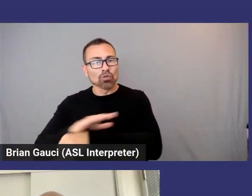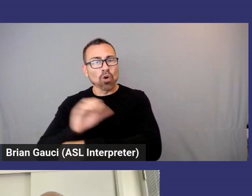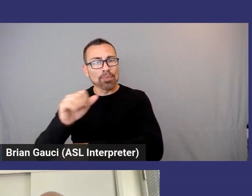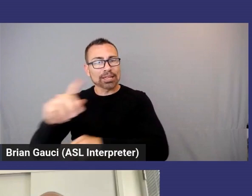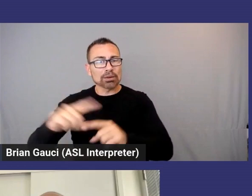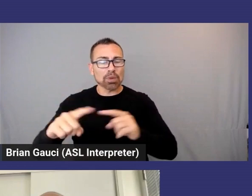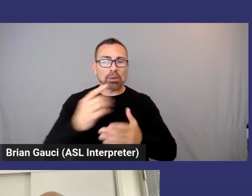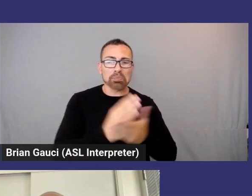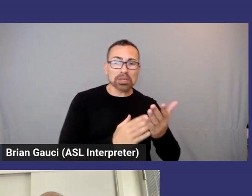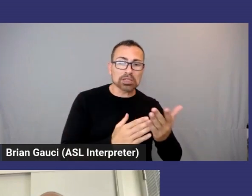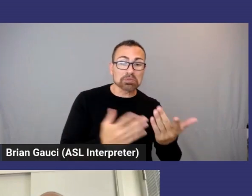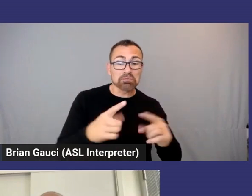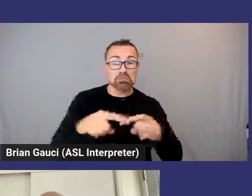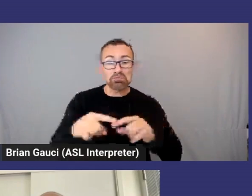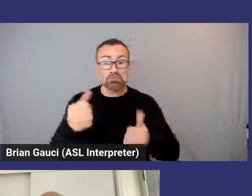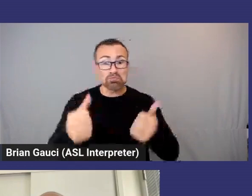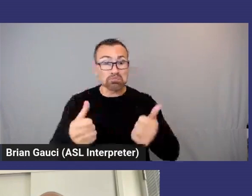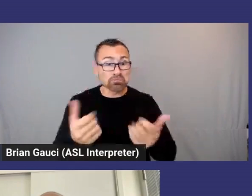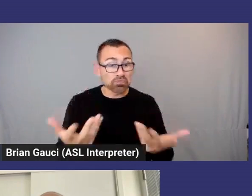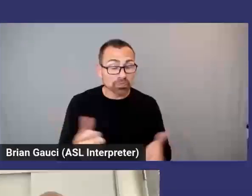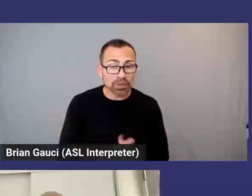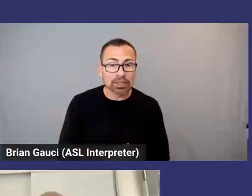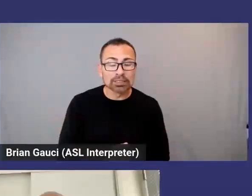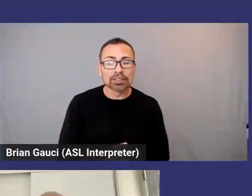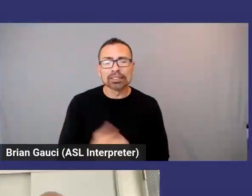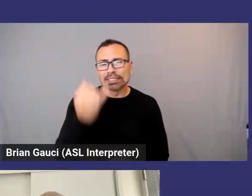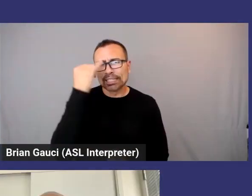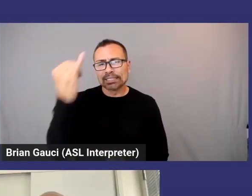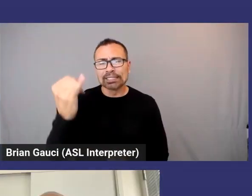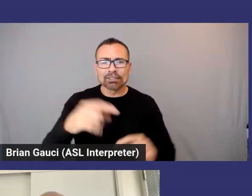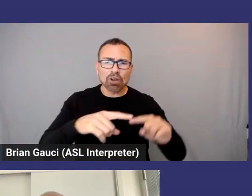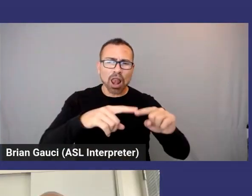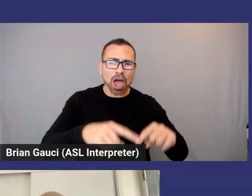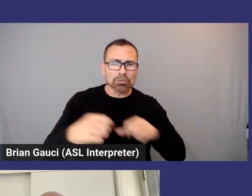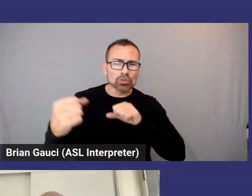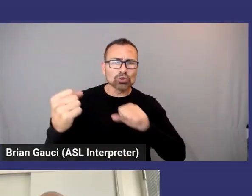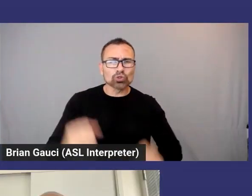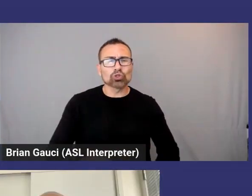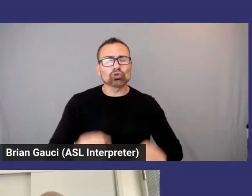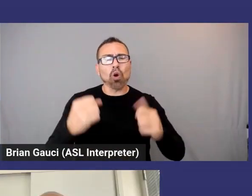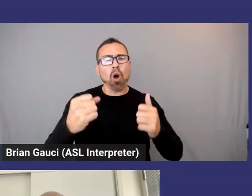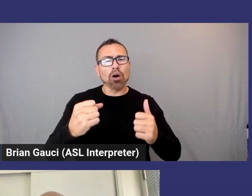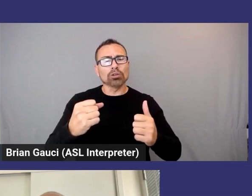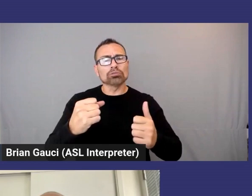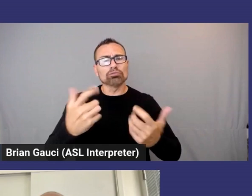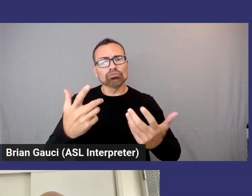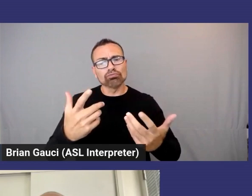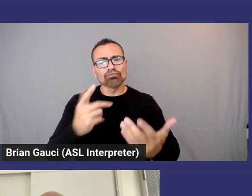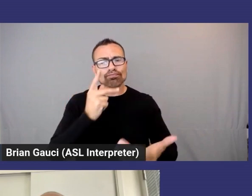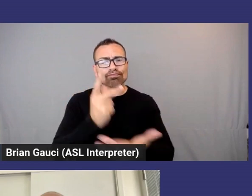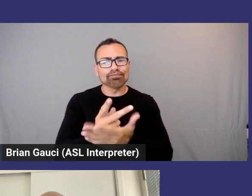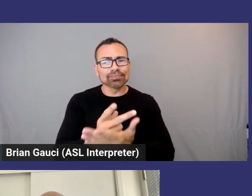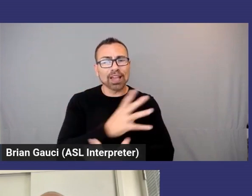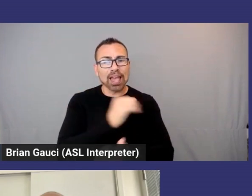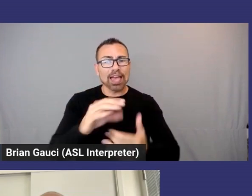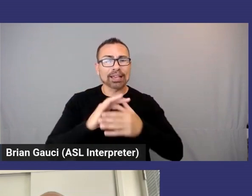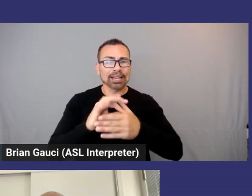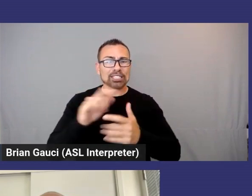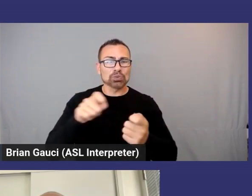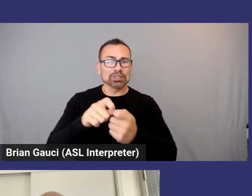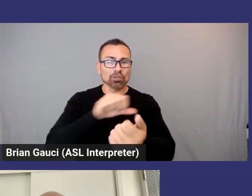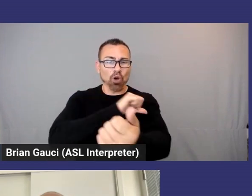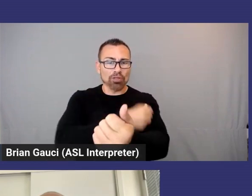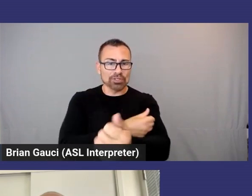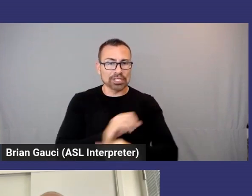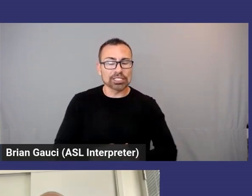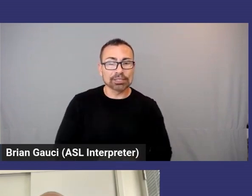idea of reliable and strong authentication and context-specific authorization. The third pillar that people usually